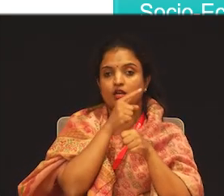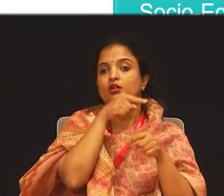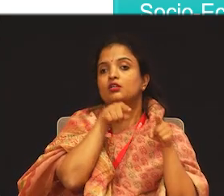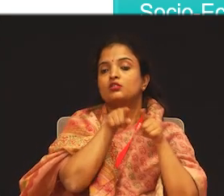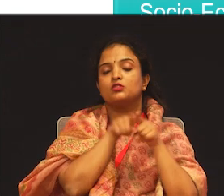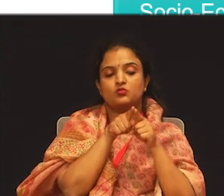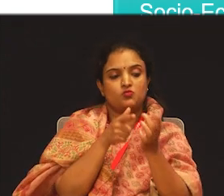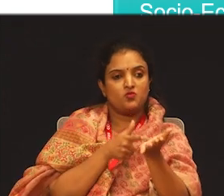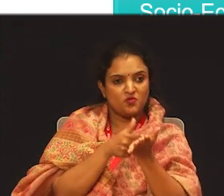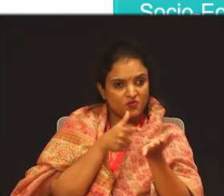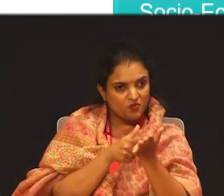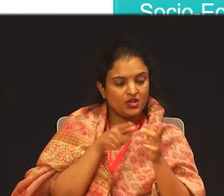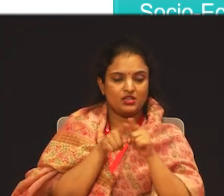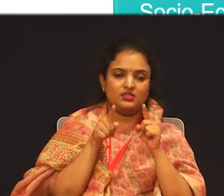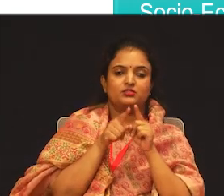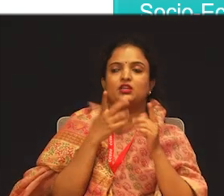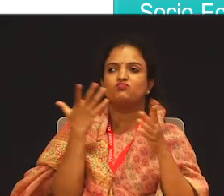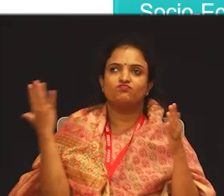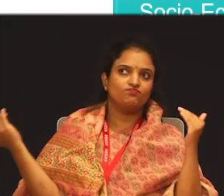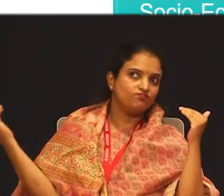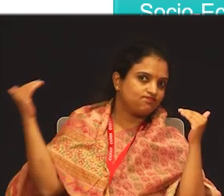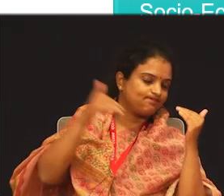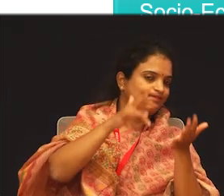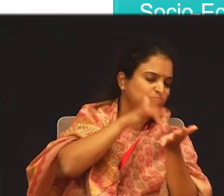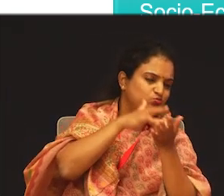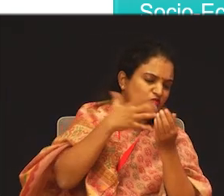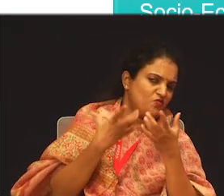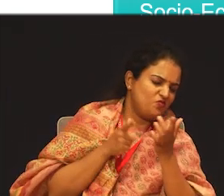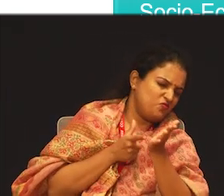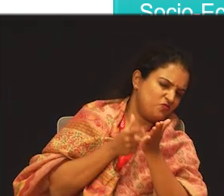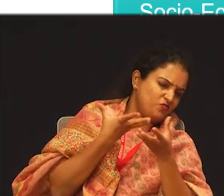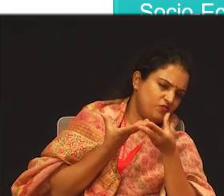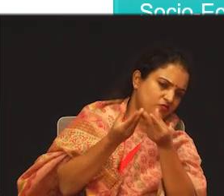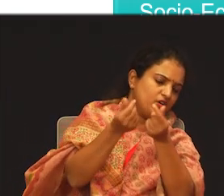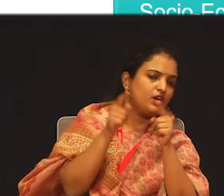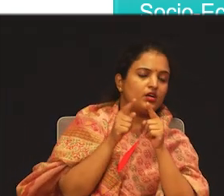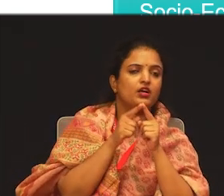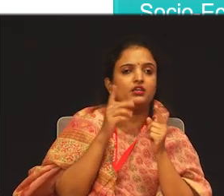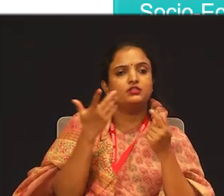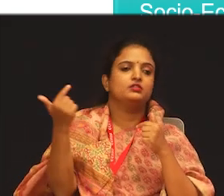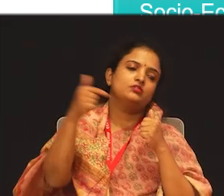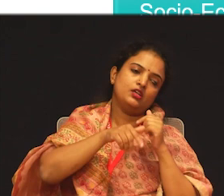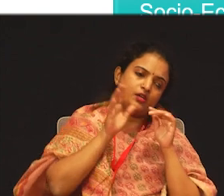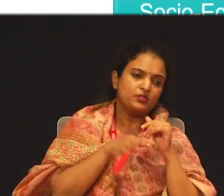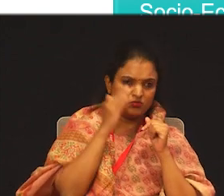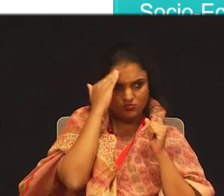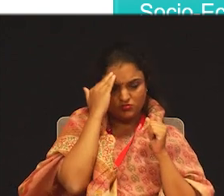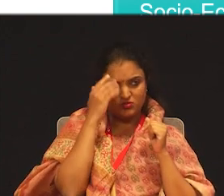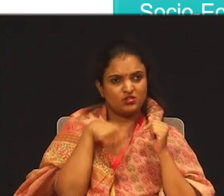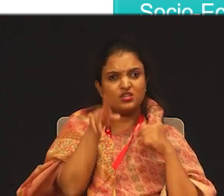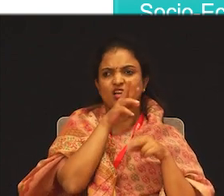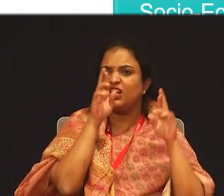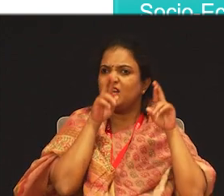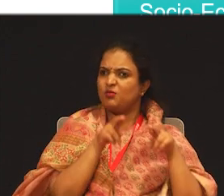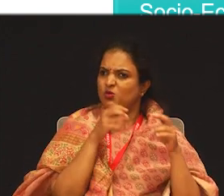under the third category or identity under SEDGs, which is geographical identities. We all have seen